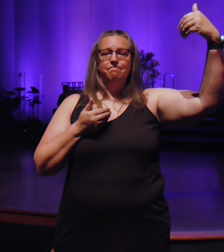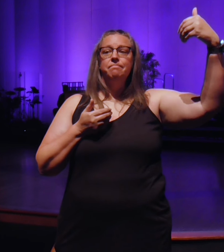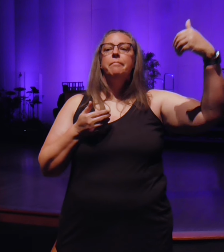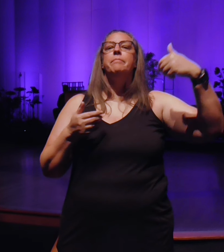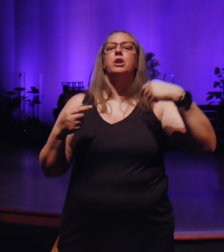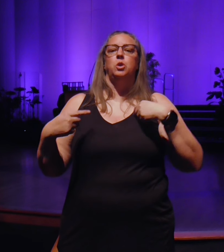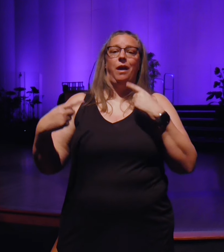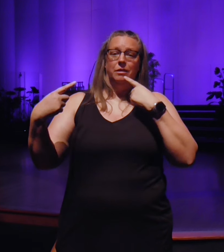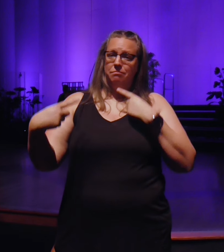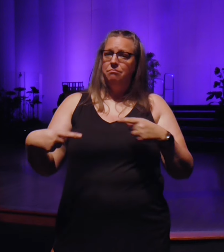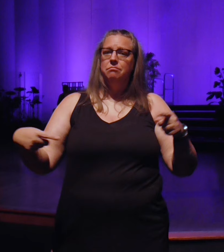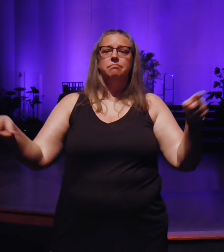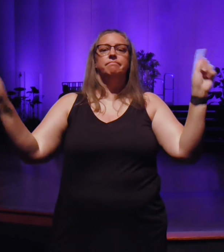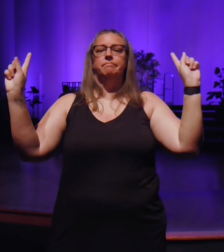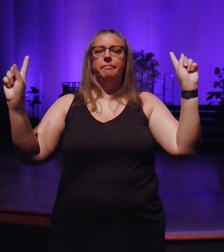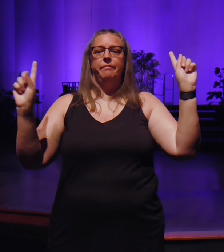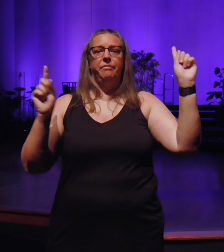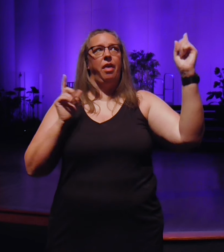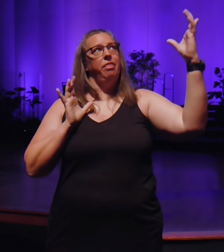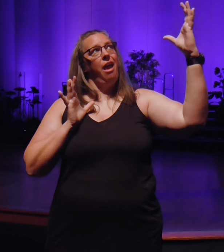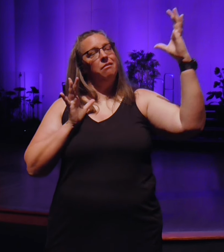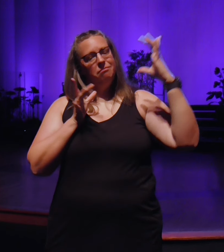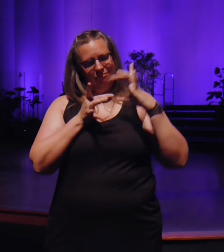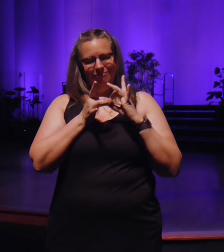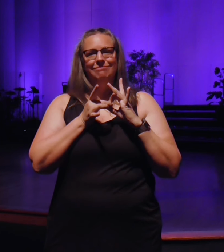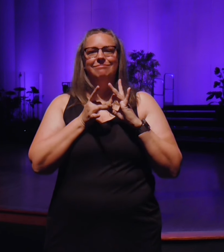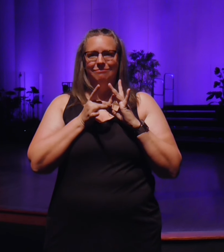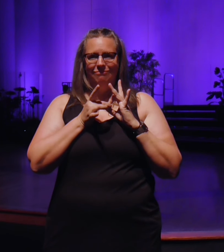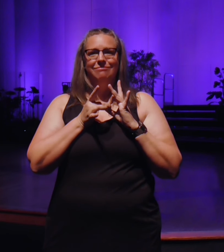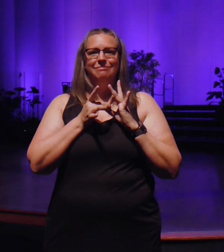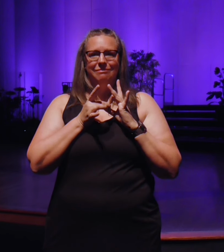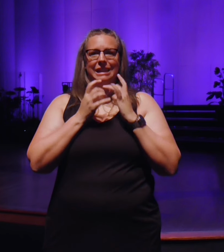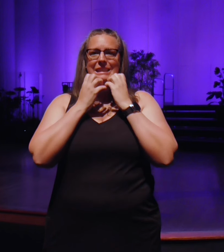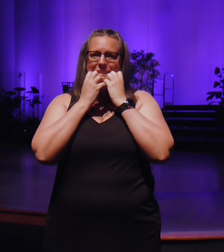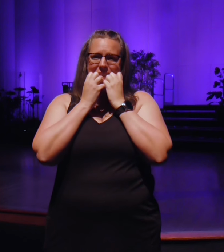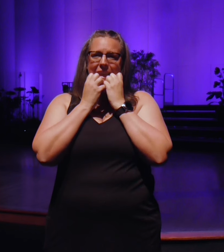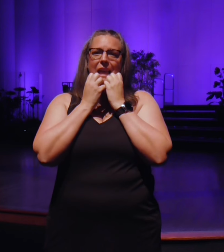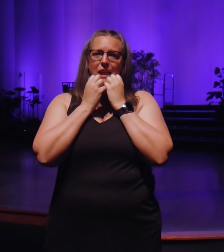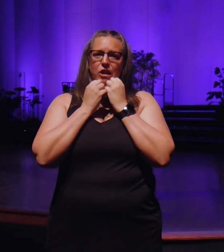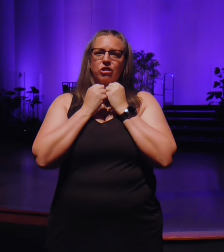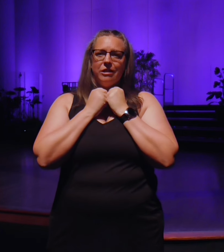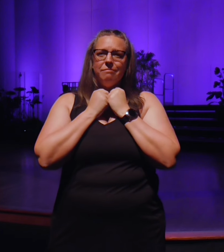I declare this unification as sacred,